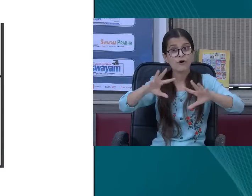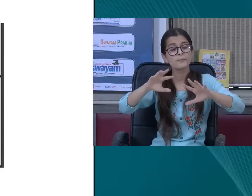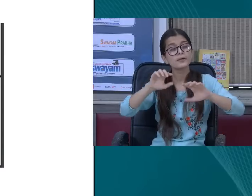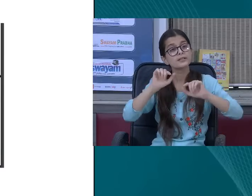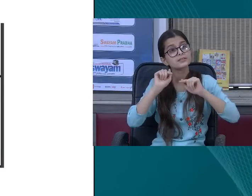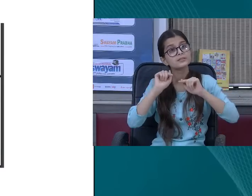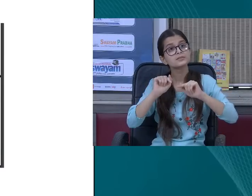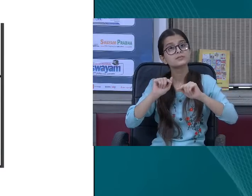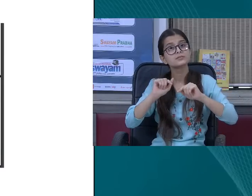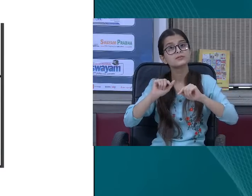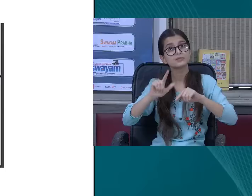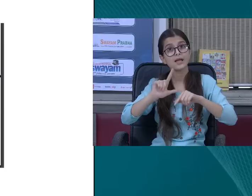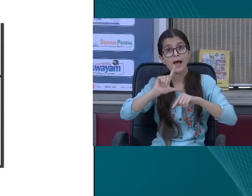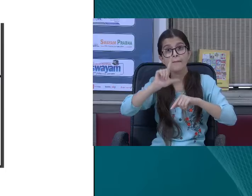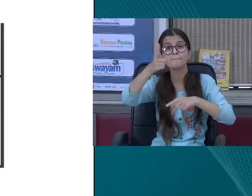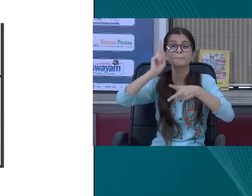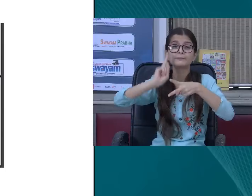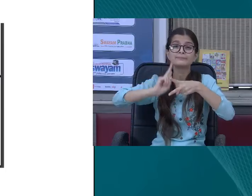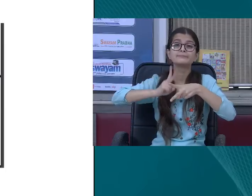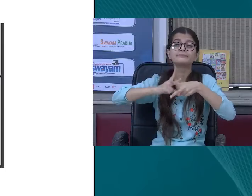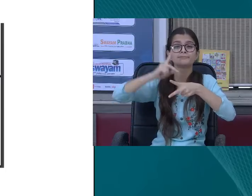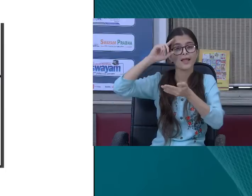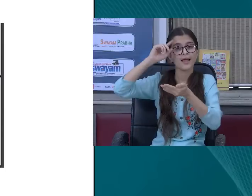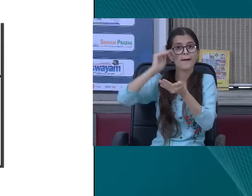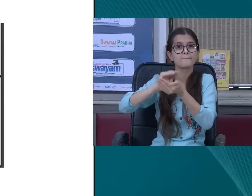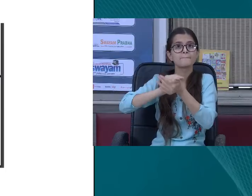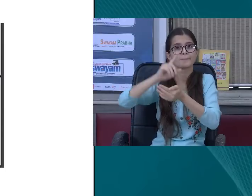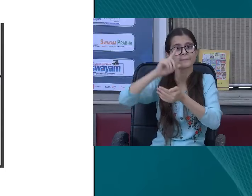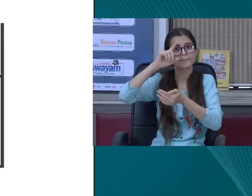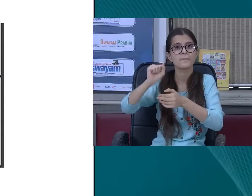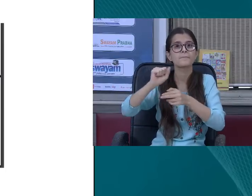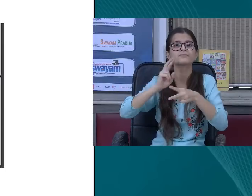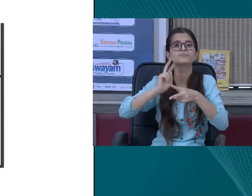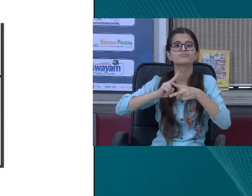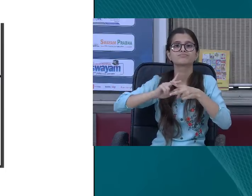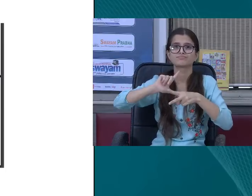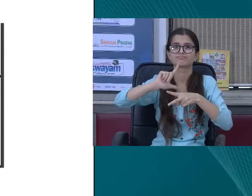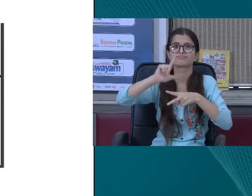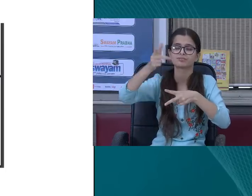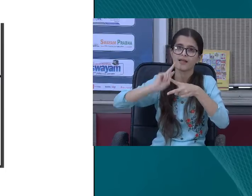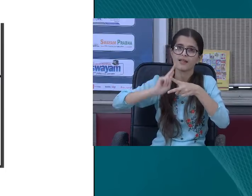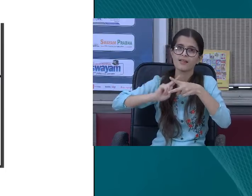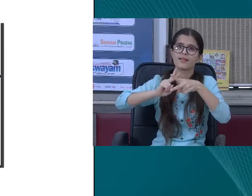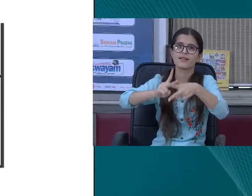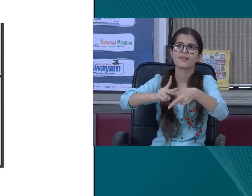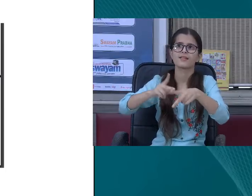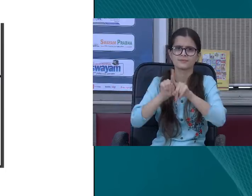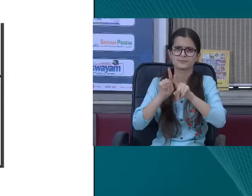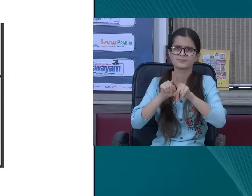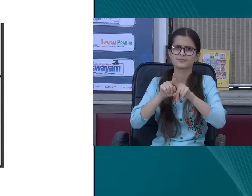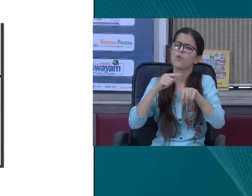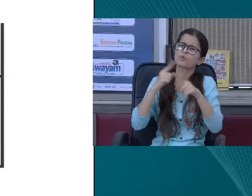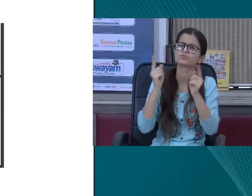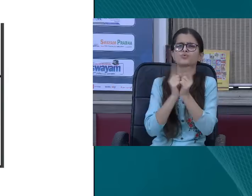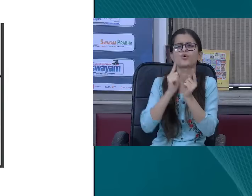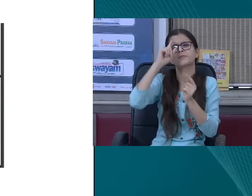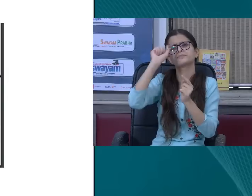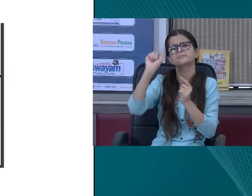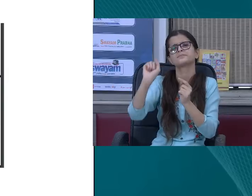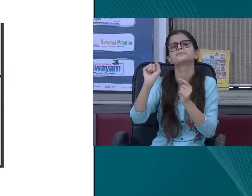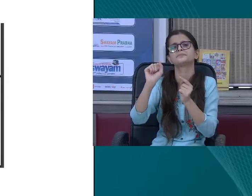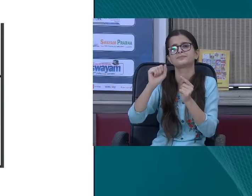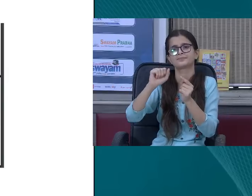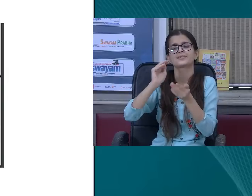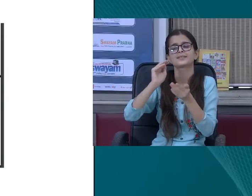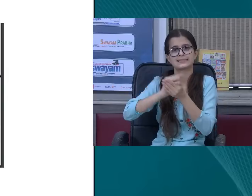to long-term storage, and whenever it is required, it will come back to the short-term, that is the working memory. So that